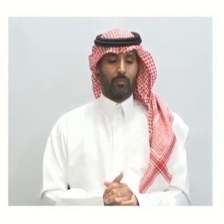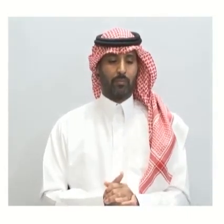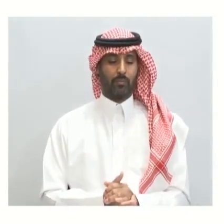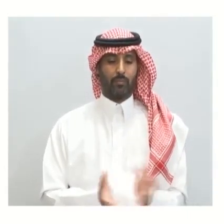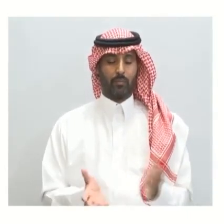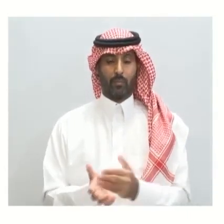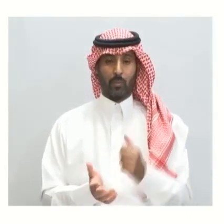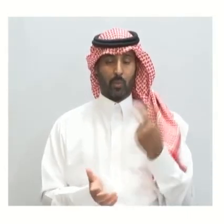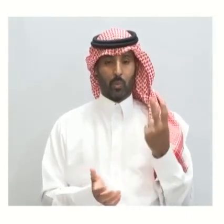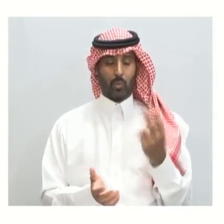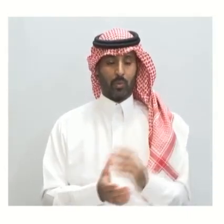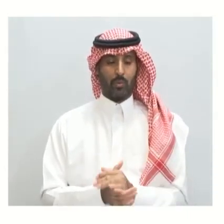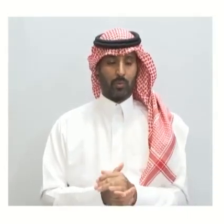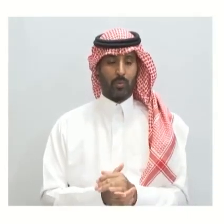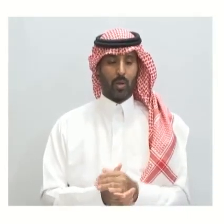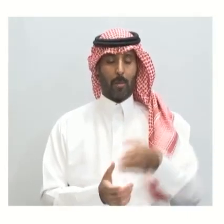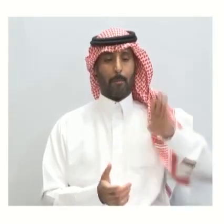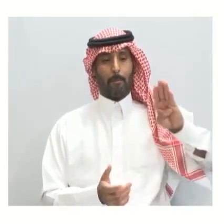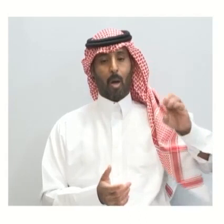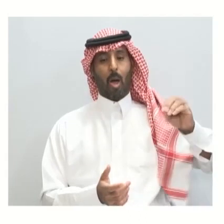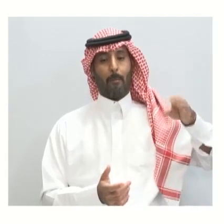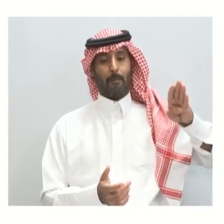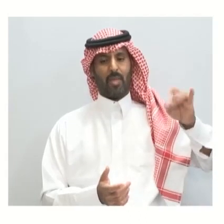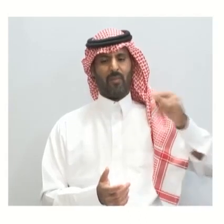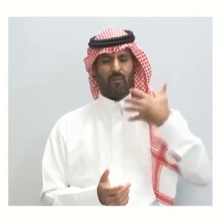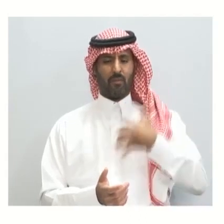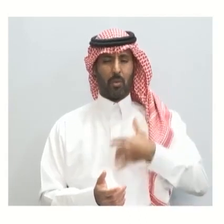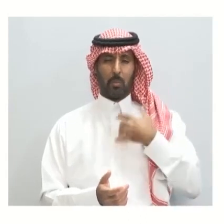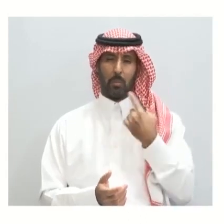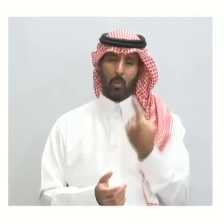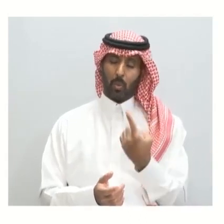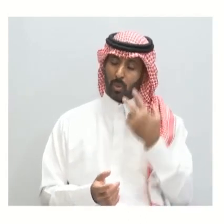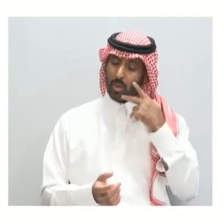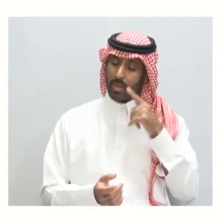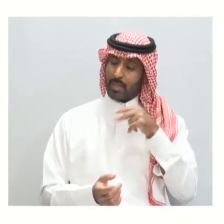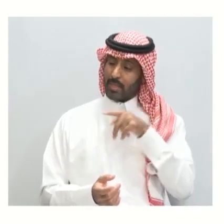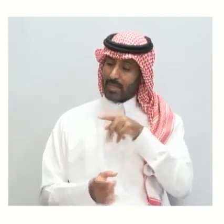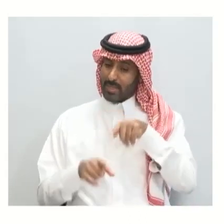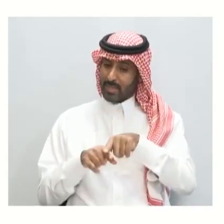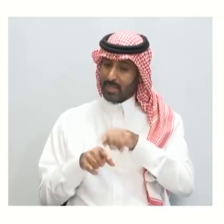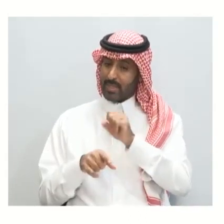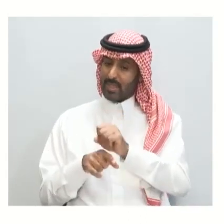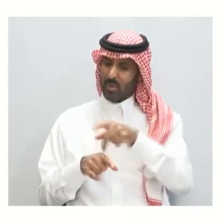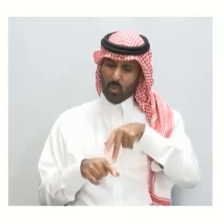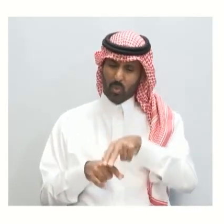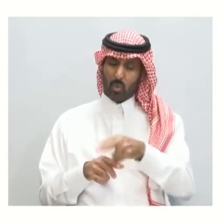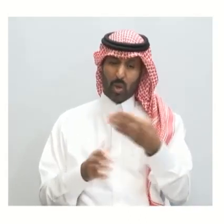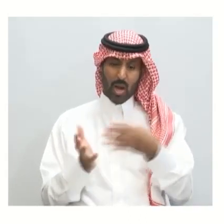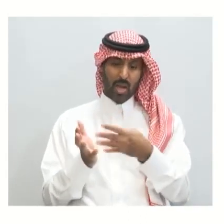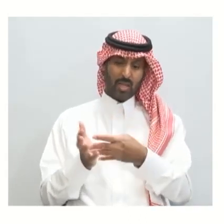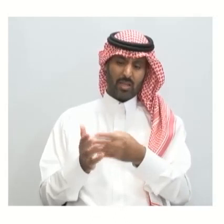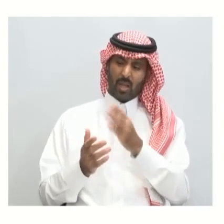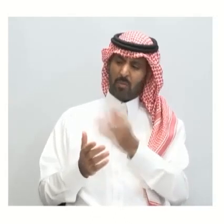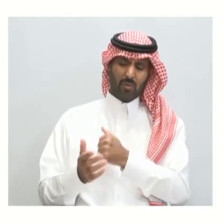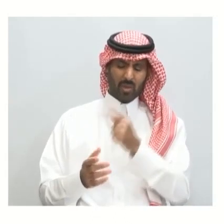We have number two. Bobby felt lonely when his sister went to college. It felt strange not having her in